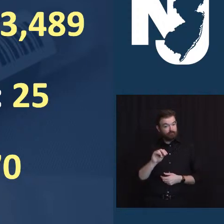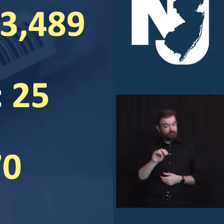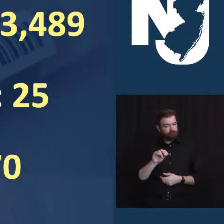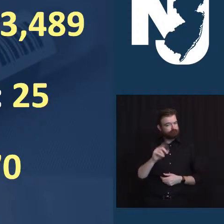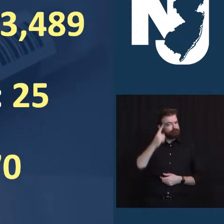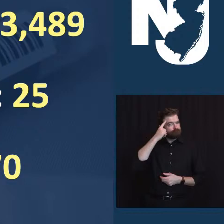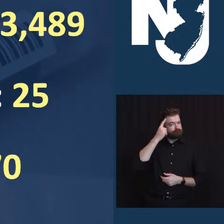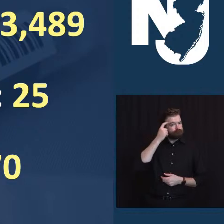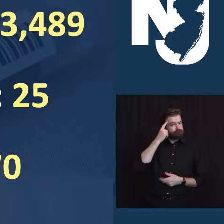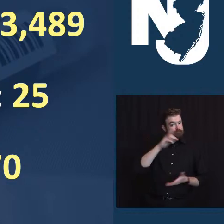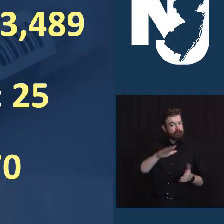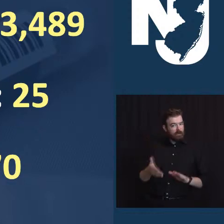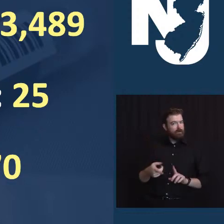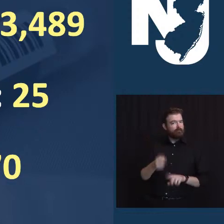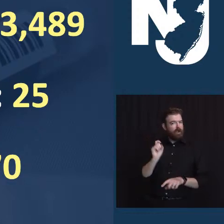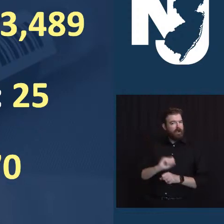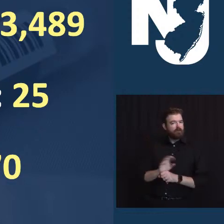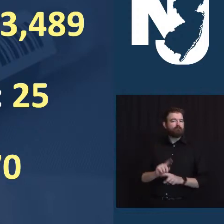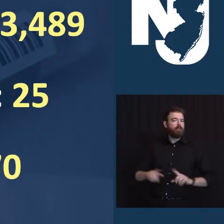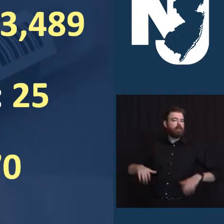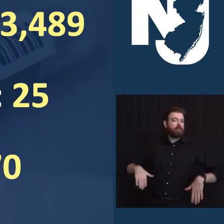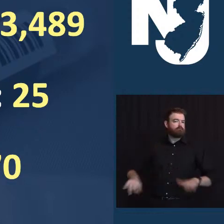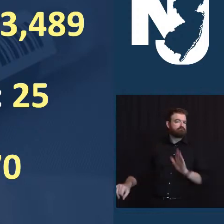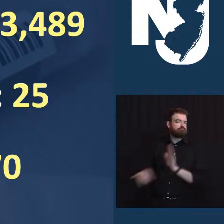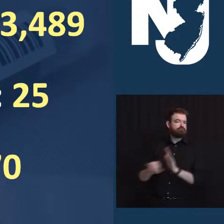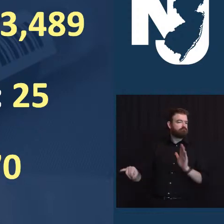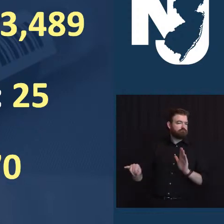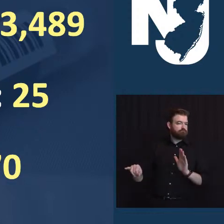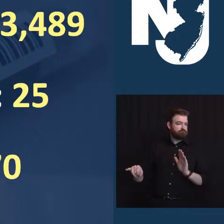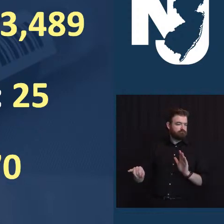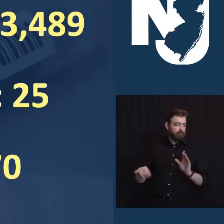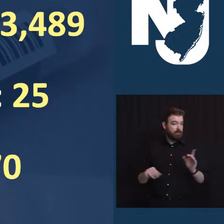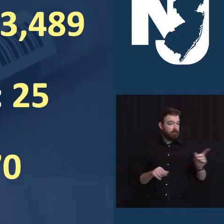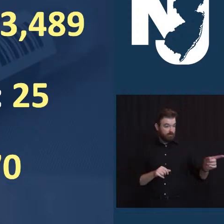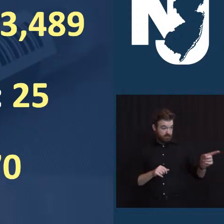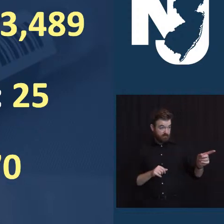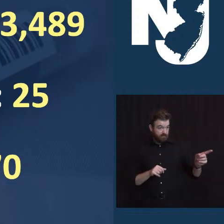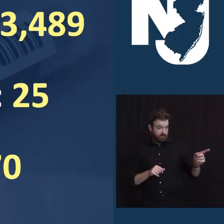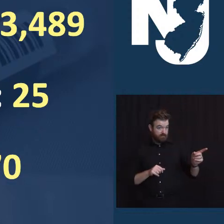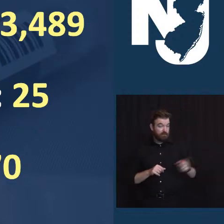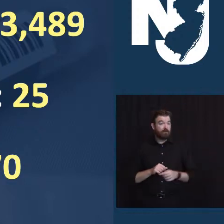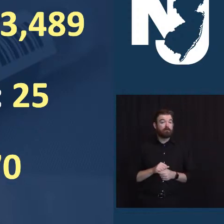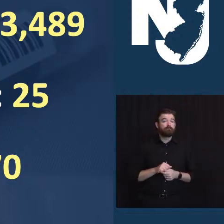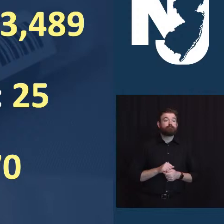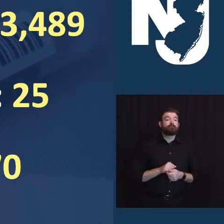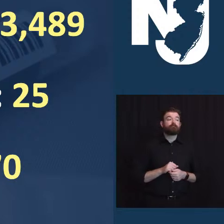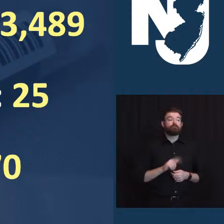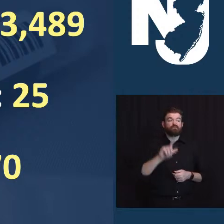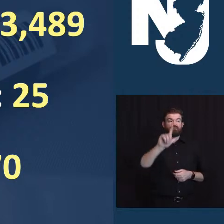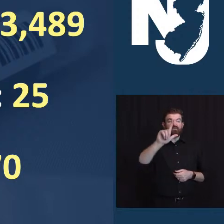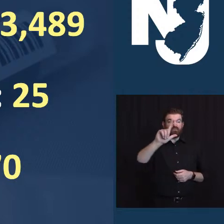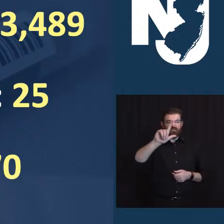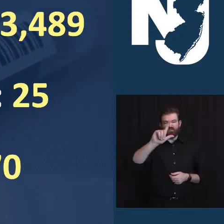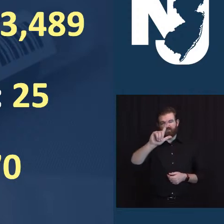2,670. The total death toll since last March, 26,000, when you add confirmed and probable,